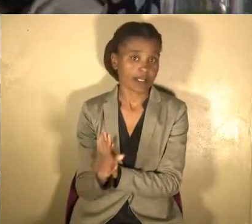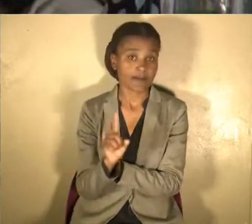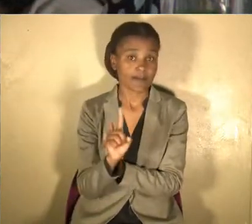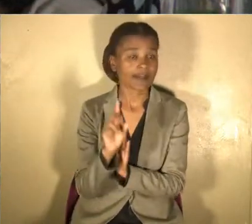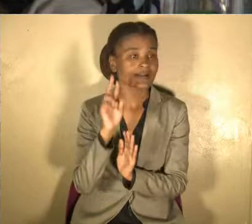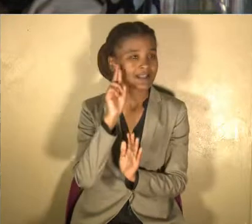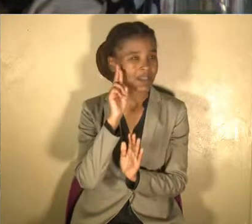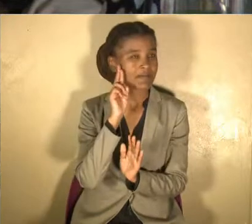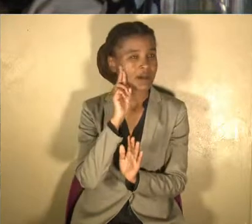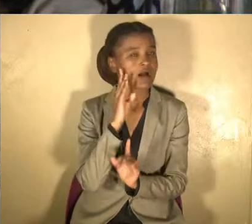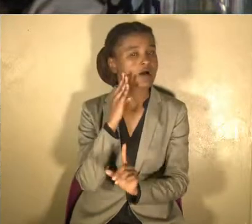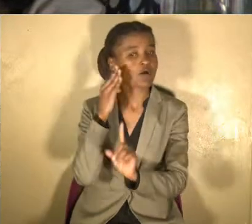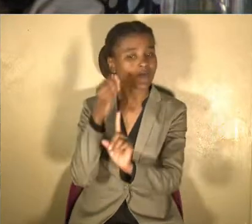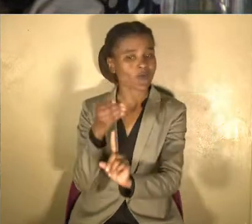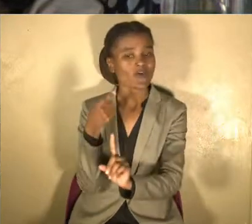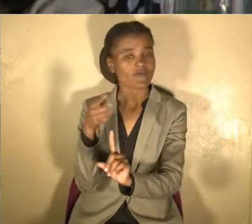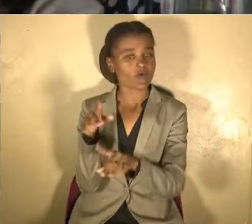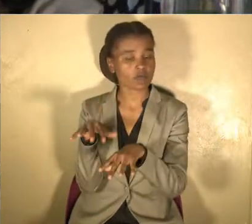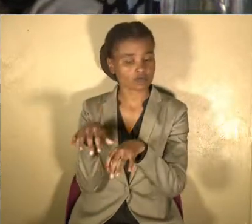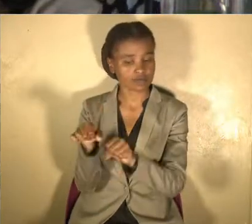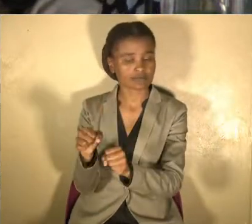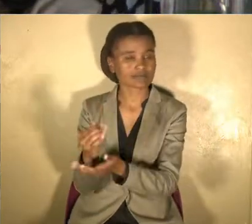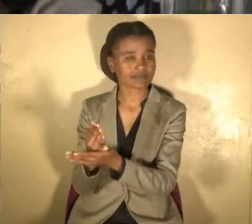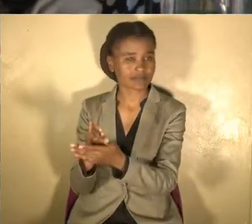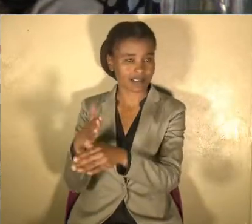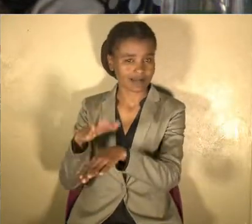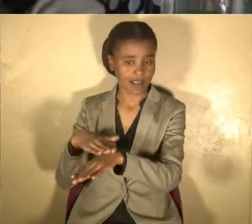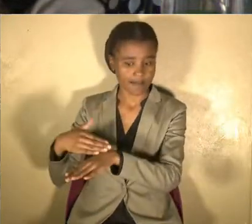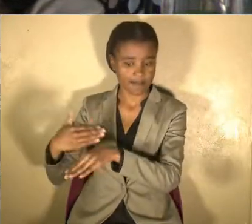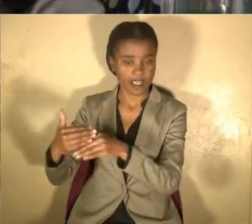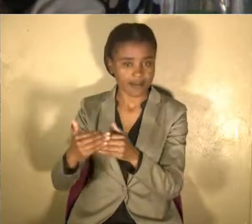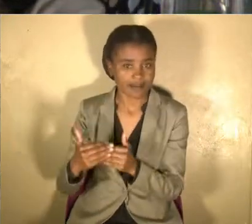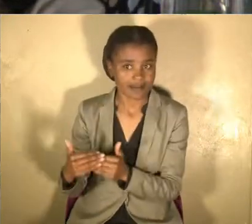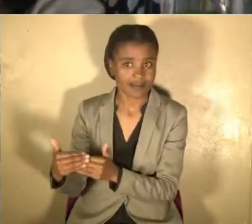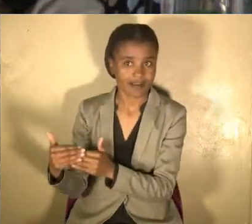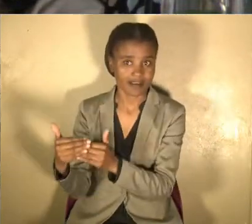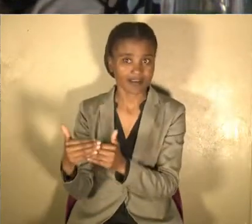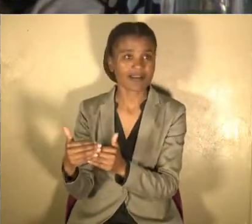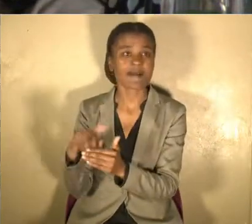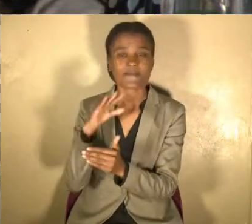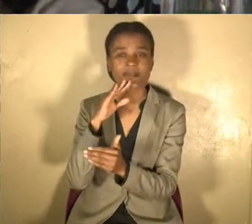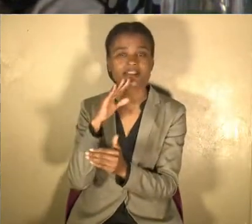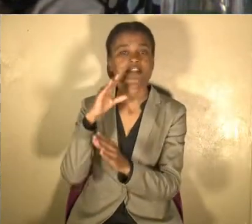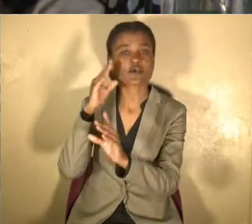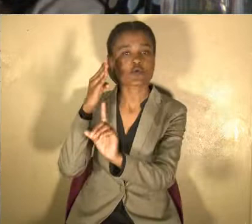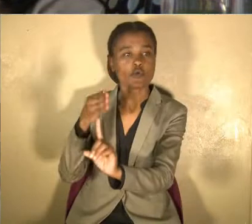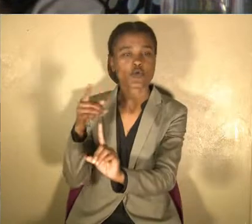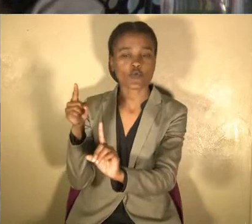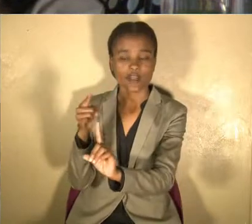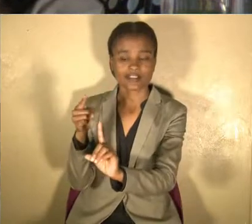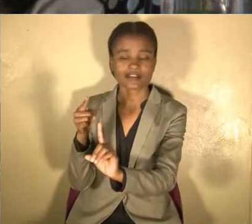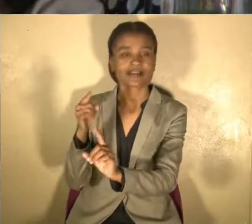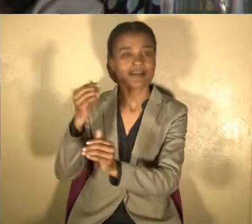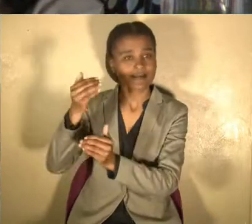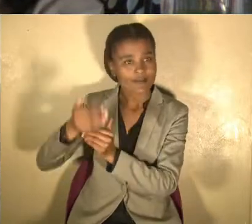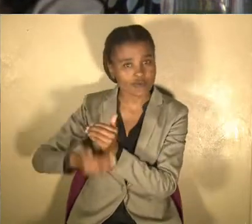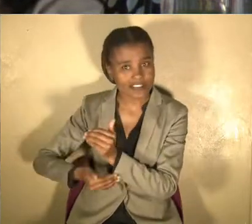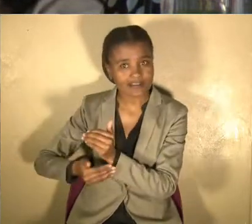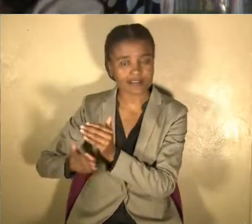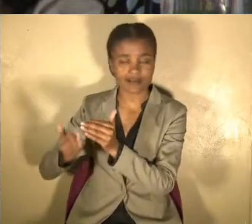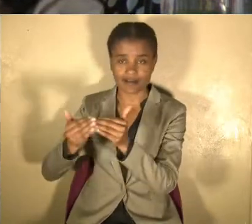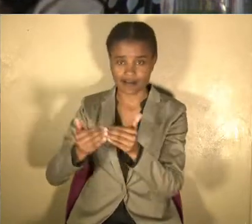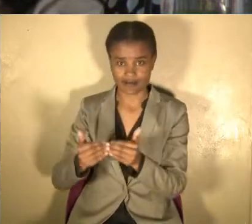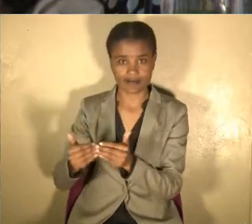about providing care and protection. And then a court order ya foster care that